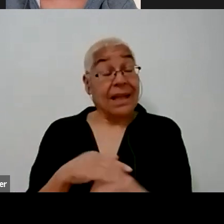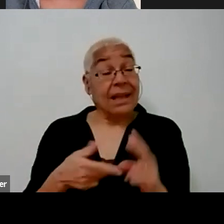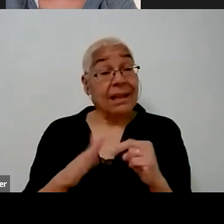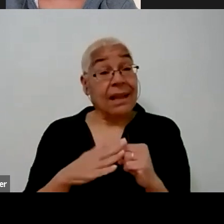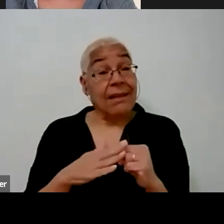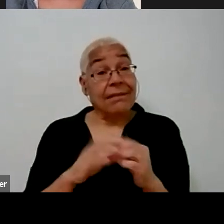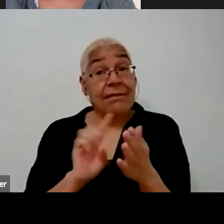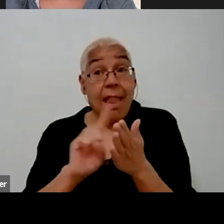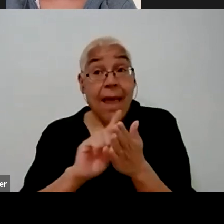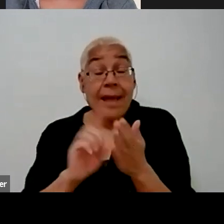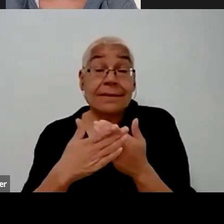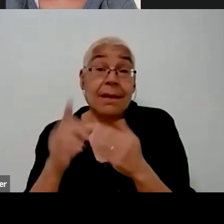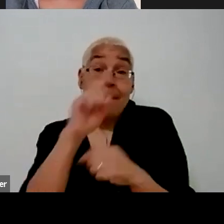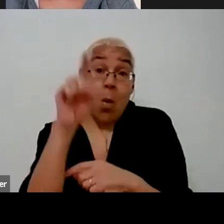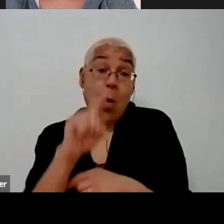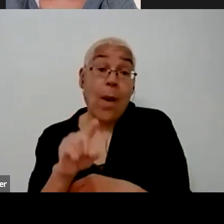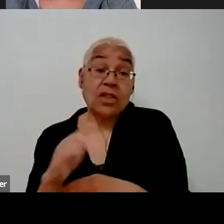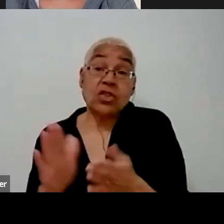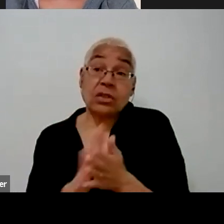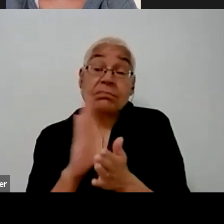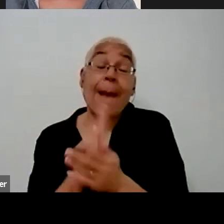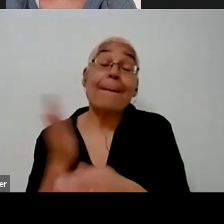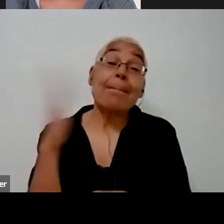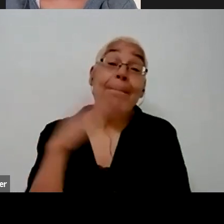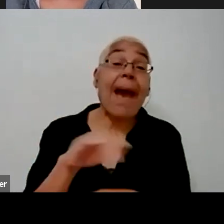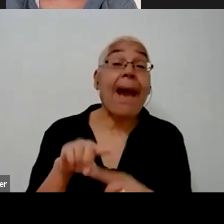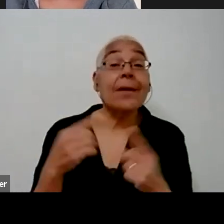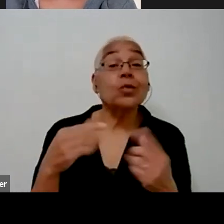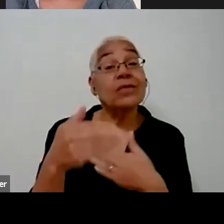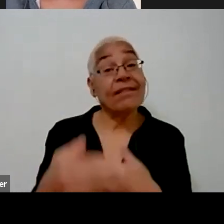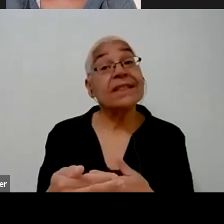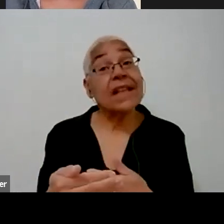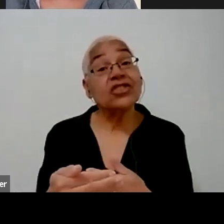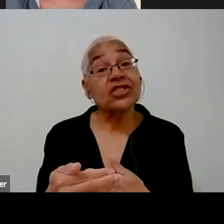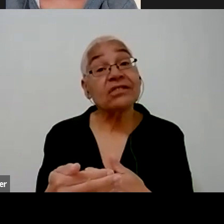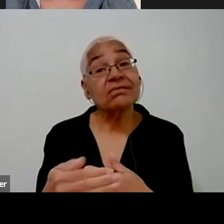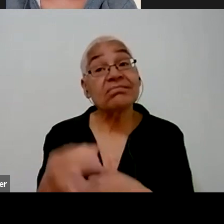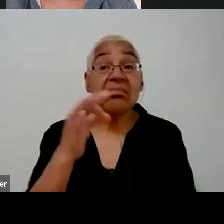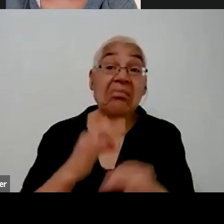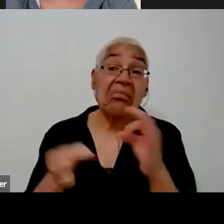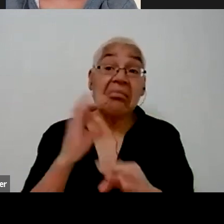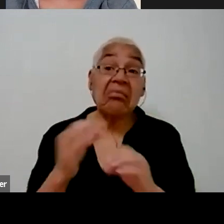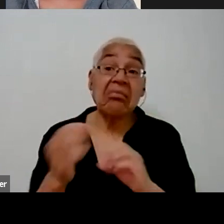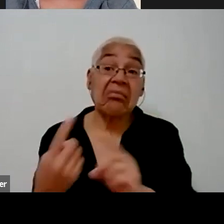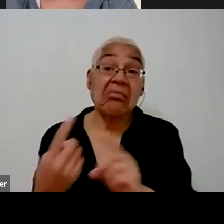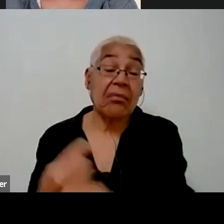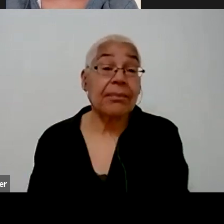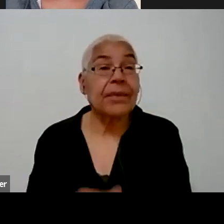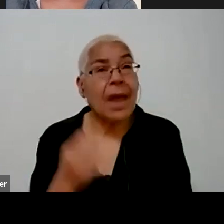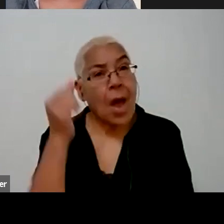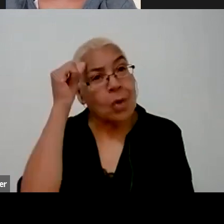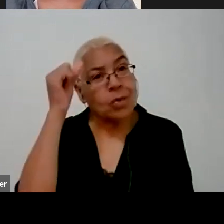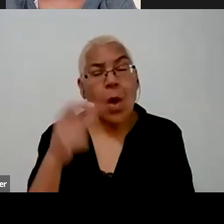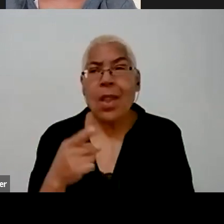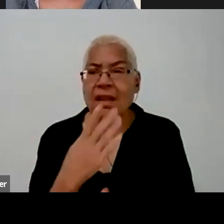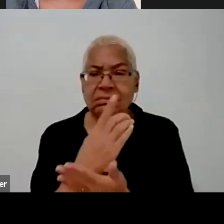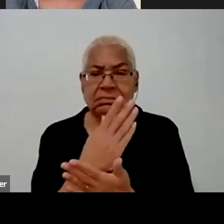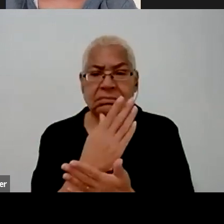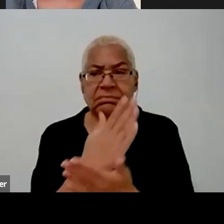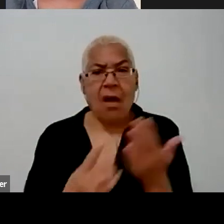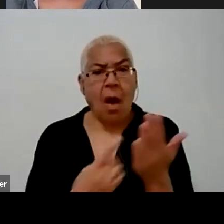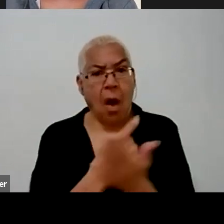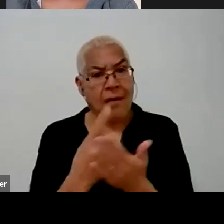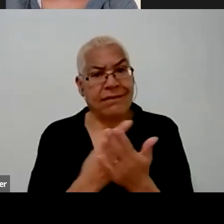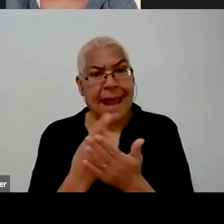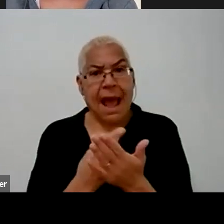more than happy to come to another session just for questions and conversation. Because I understand, you know, in half an hour, I've presented what I usually